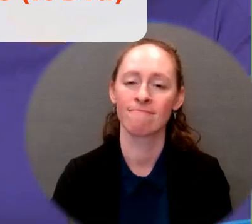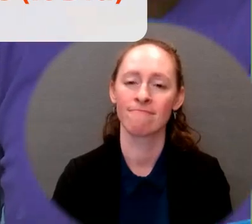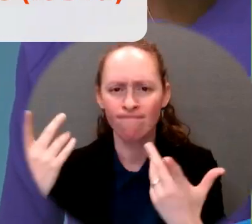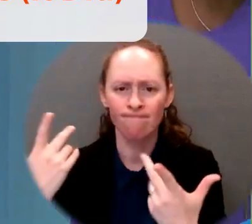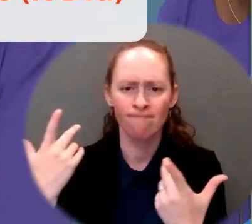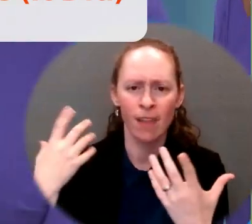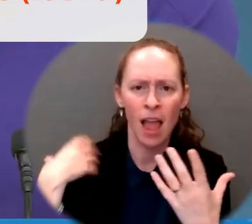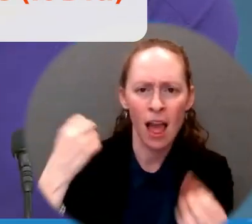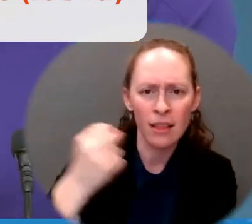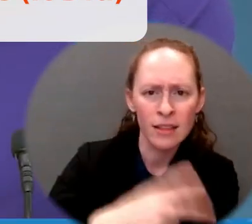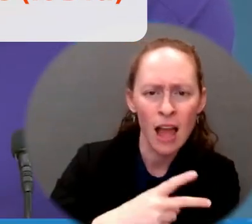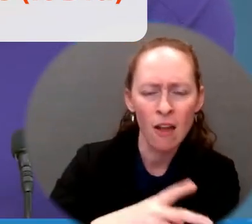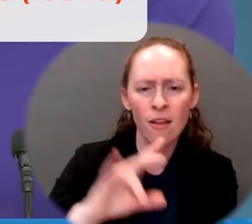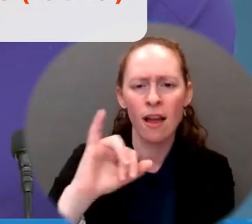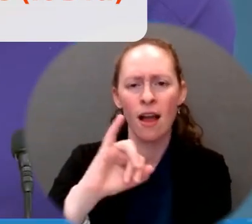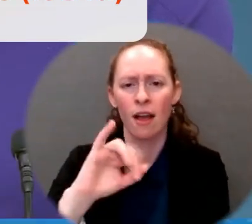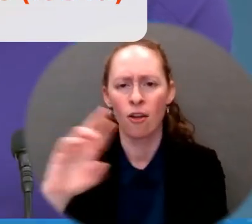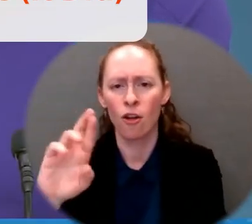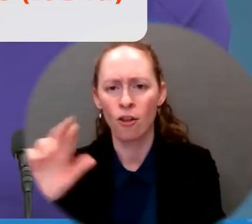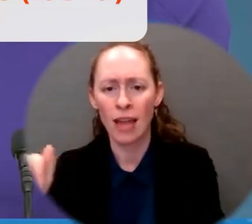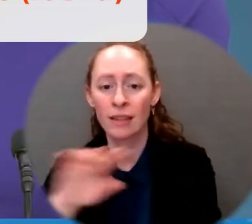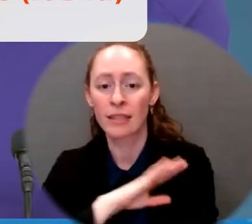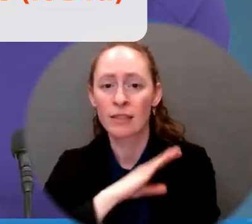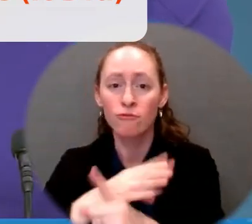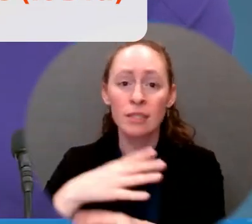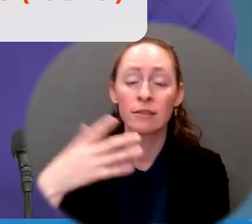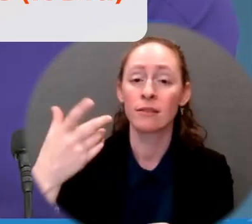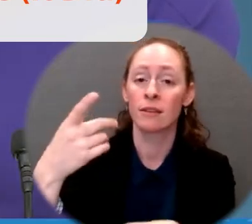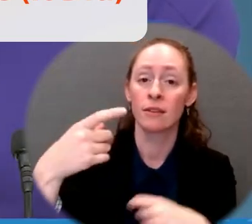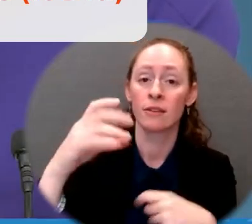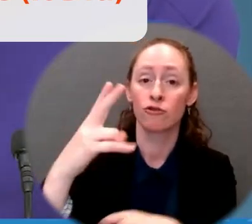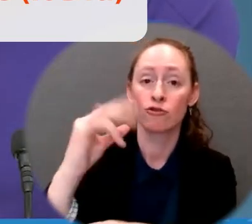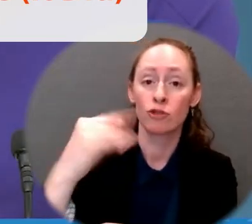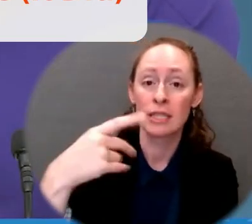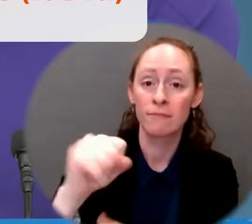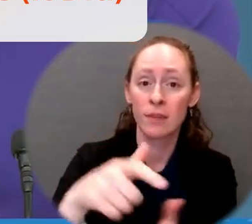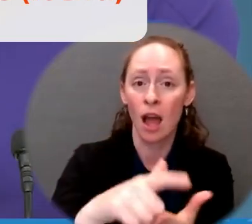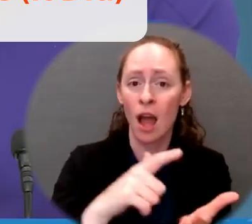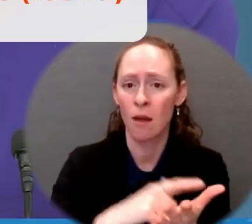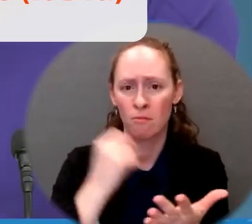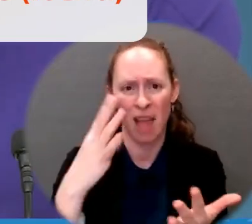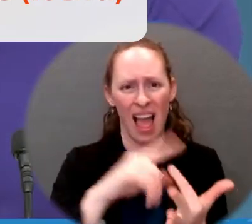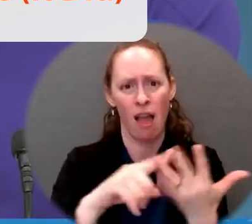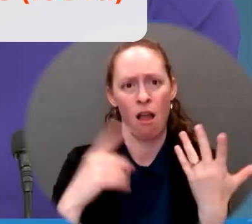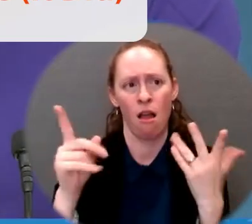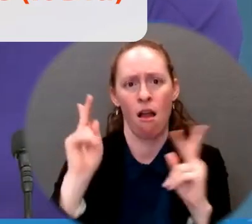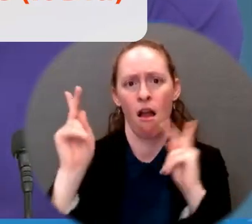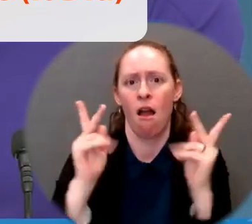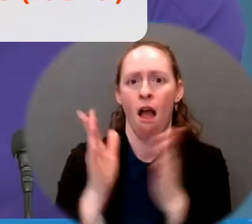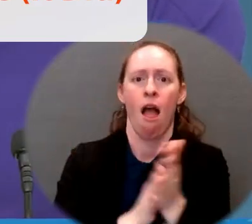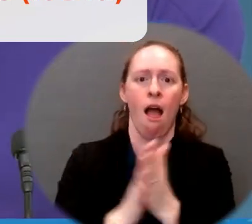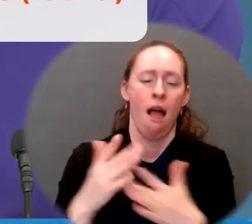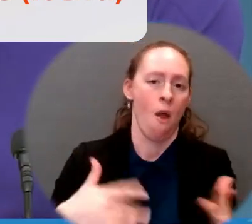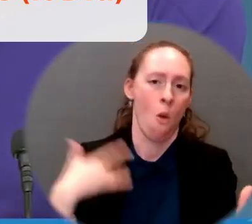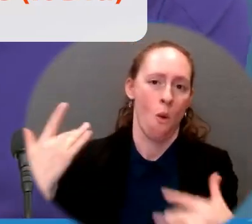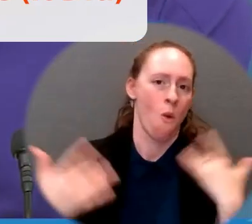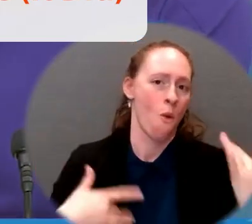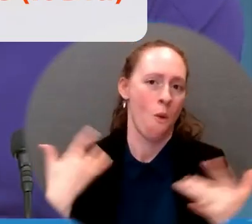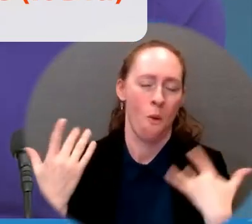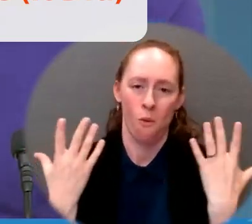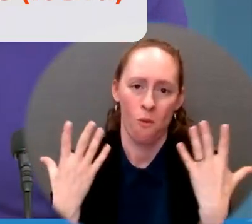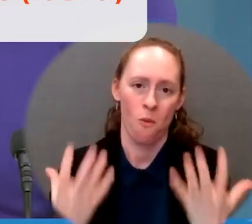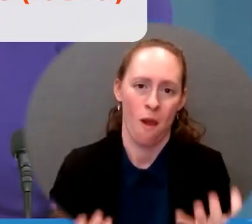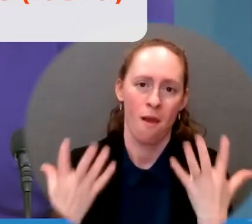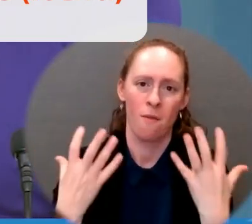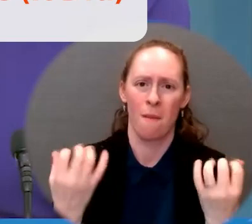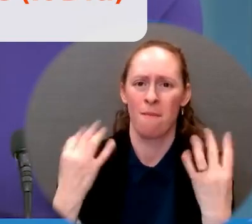made. Think about Inflation Reduction Act. You think about the CHIPS Act. They are popular. They are popular with the American people. They understand. The